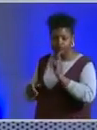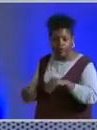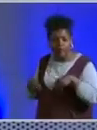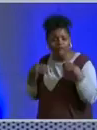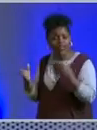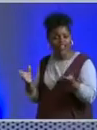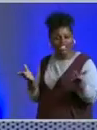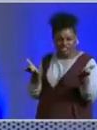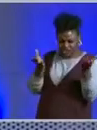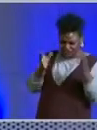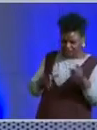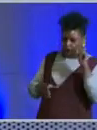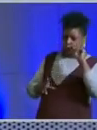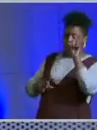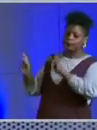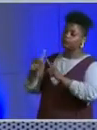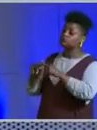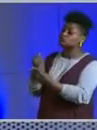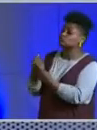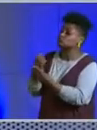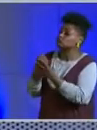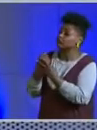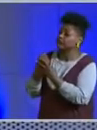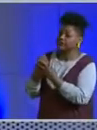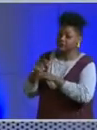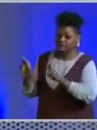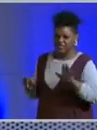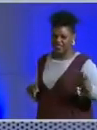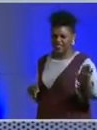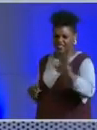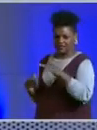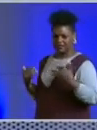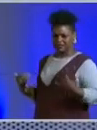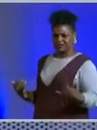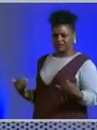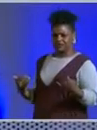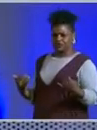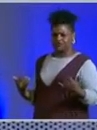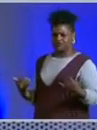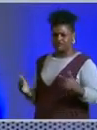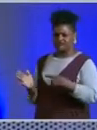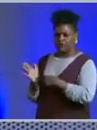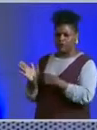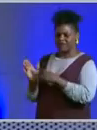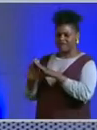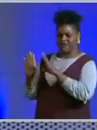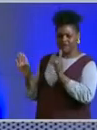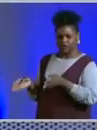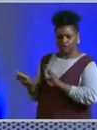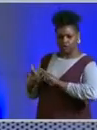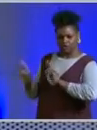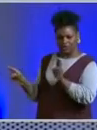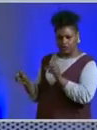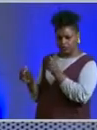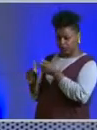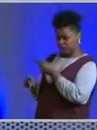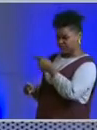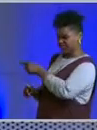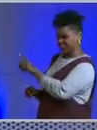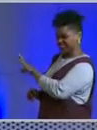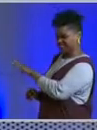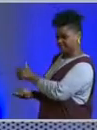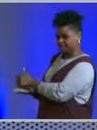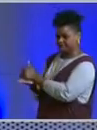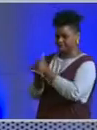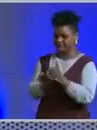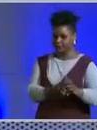tenants to be able to preserve their existing affordable housing with help from the district. And then I will say that last